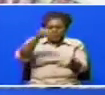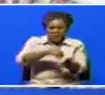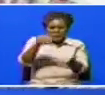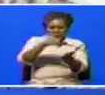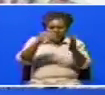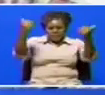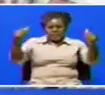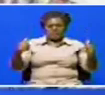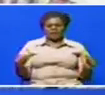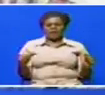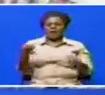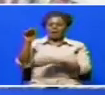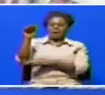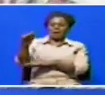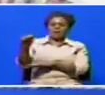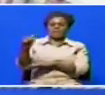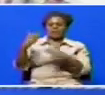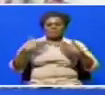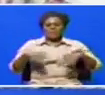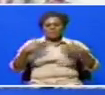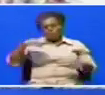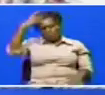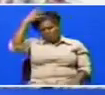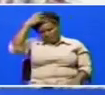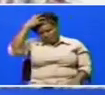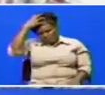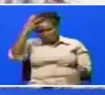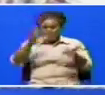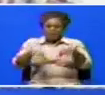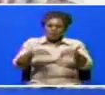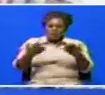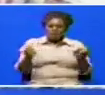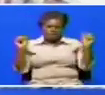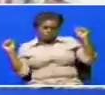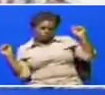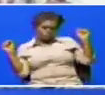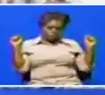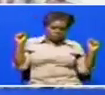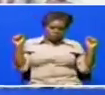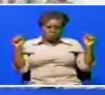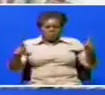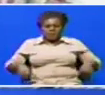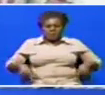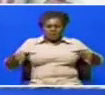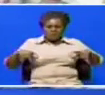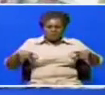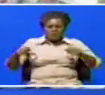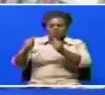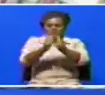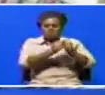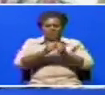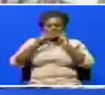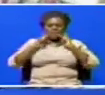this. We urge residents of Lamu, be they farmers and herders, to coexist and to live in